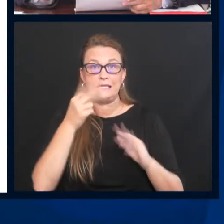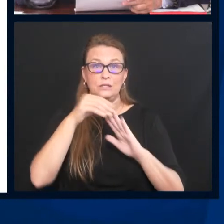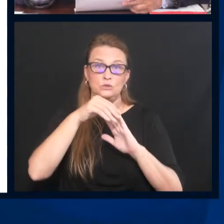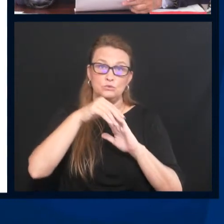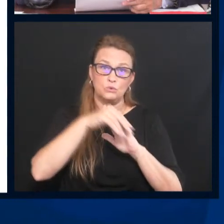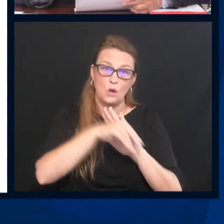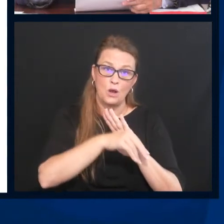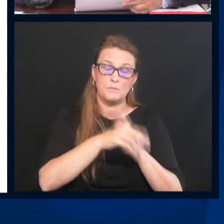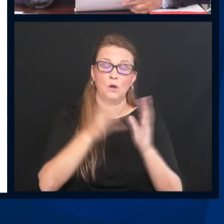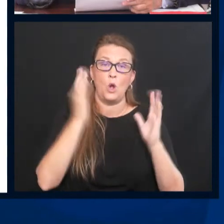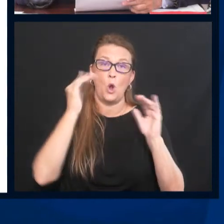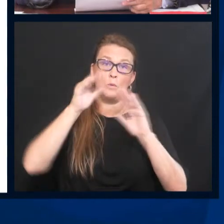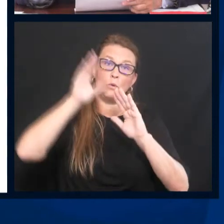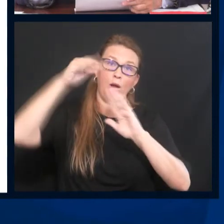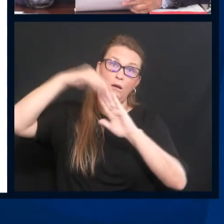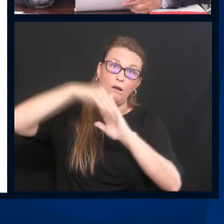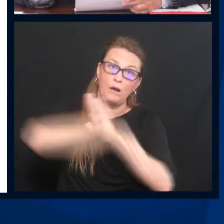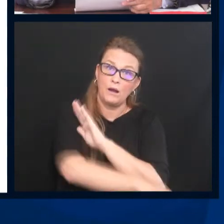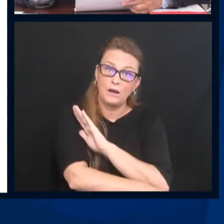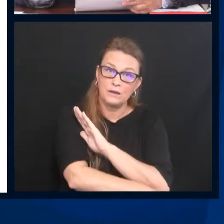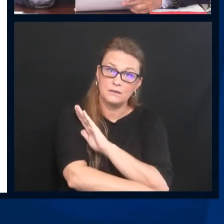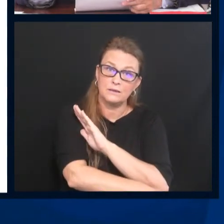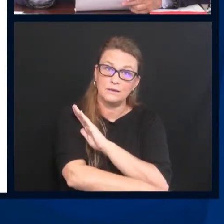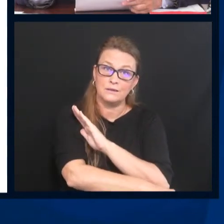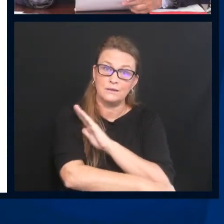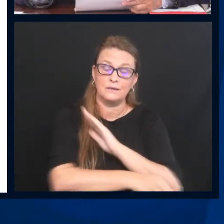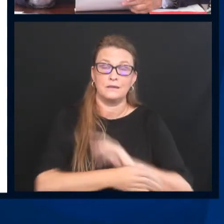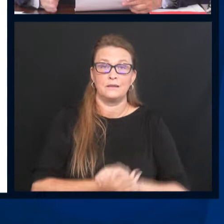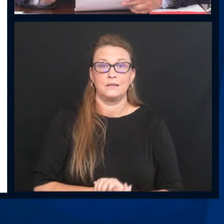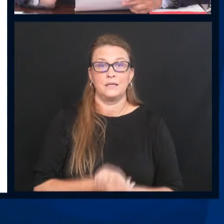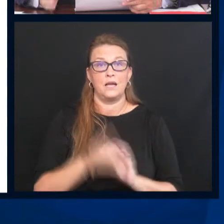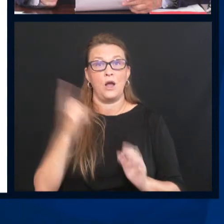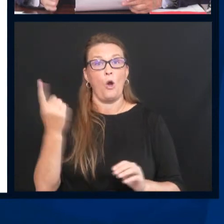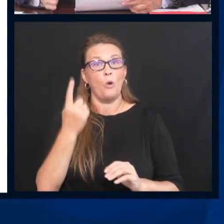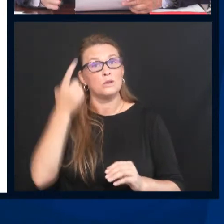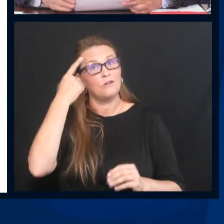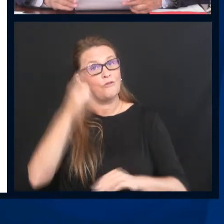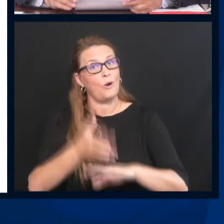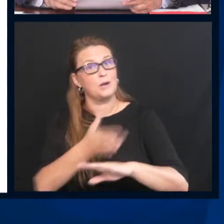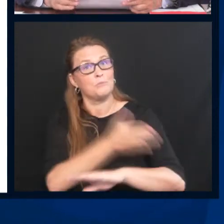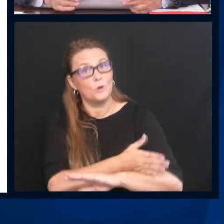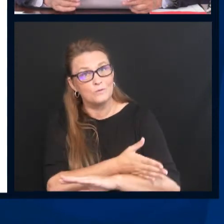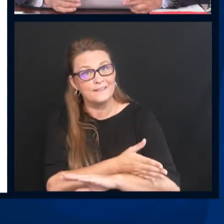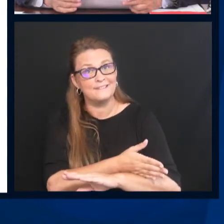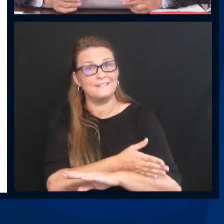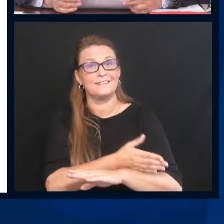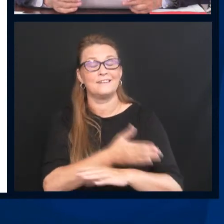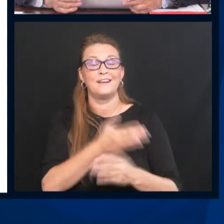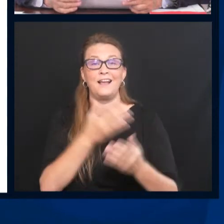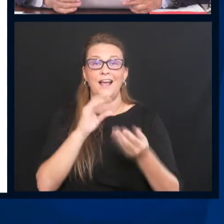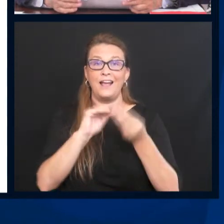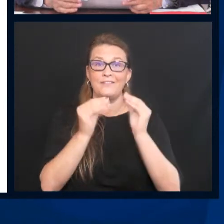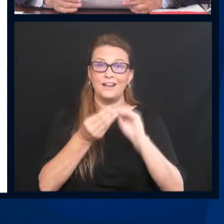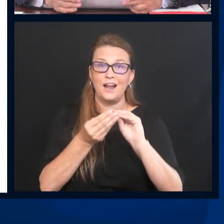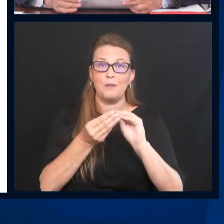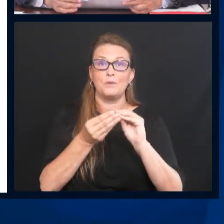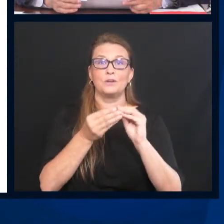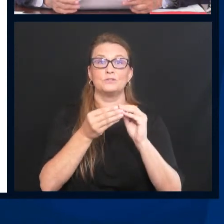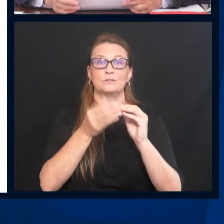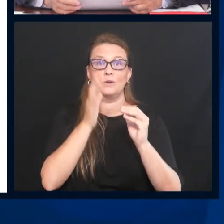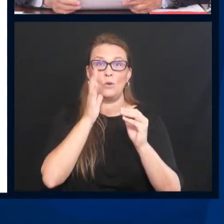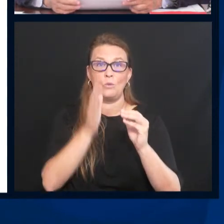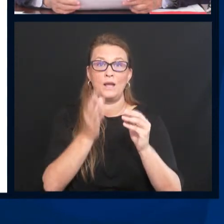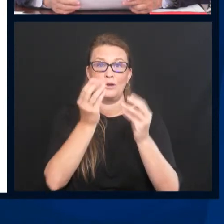will it will turn only to get better and better and better, and the numbers will drop more and more